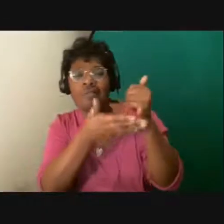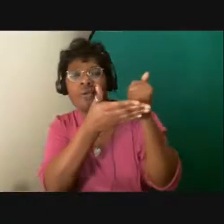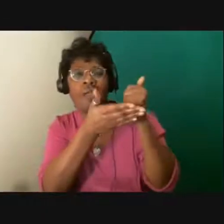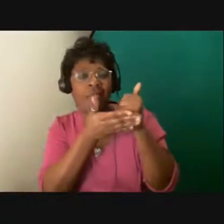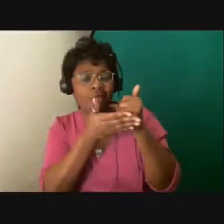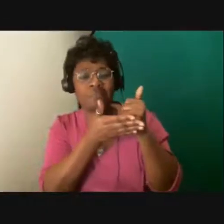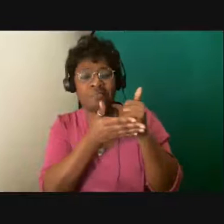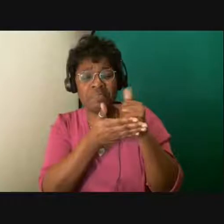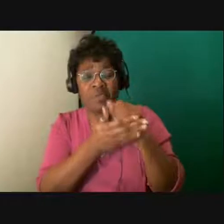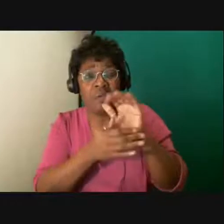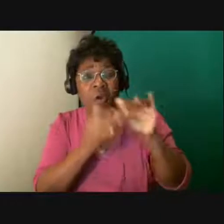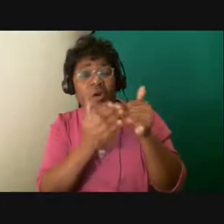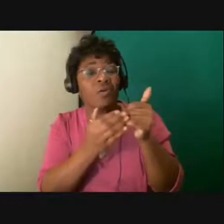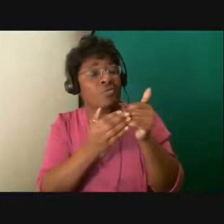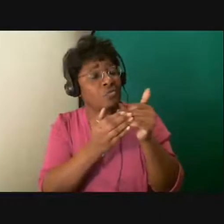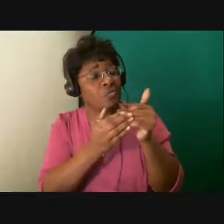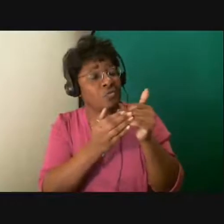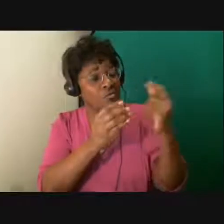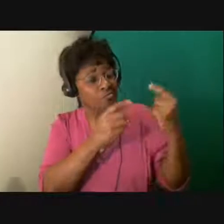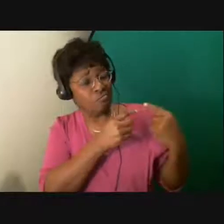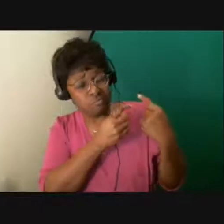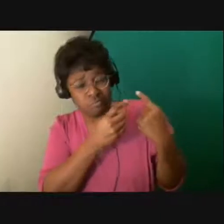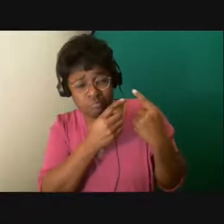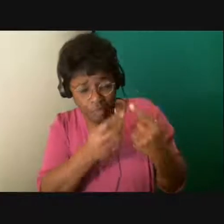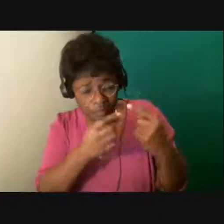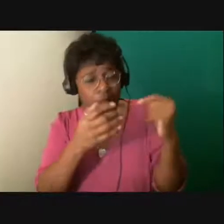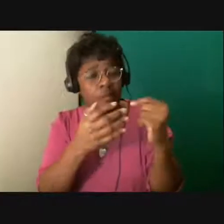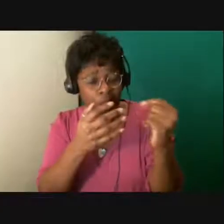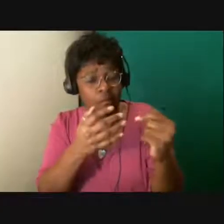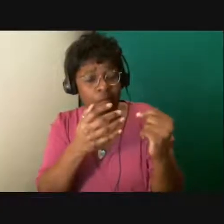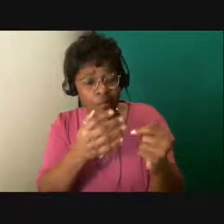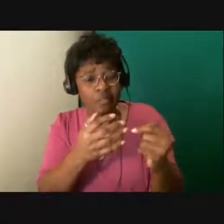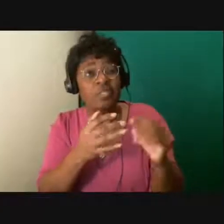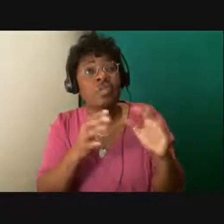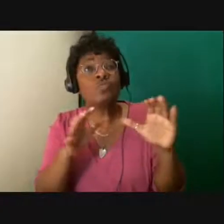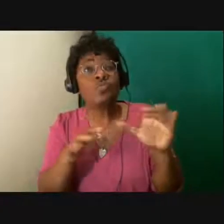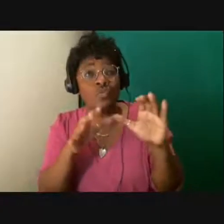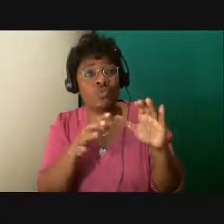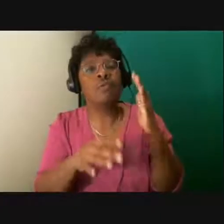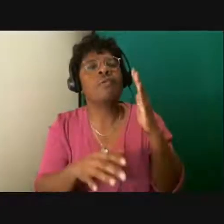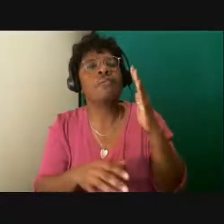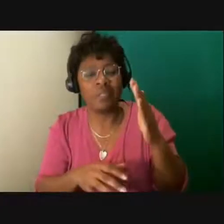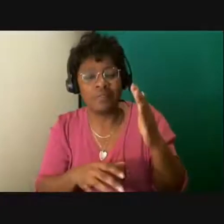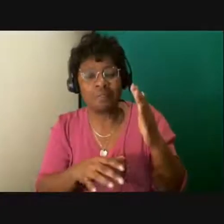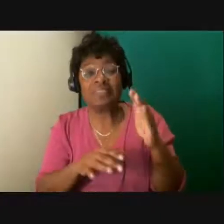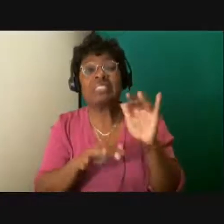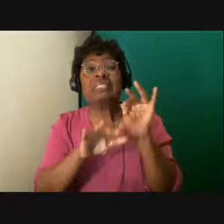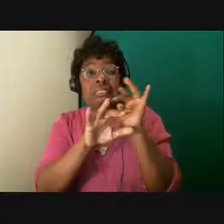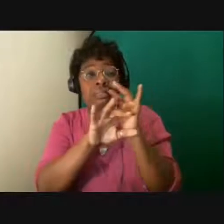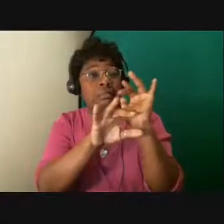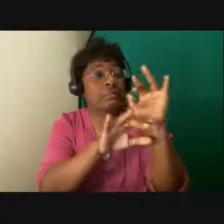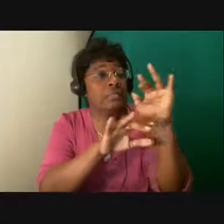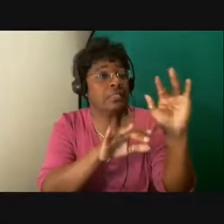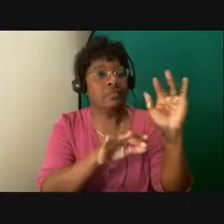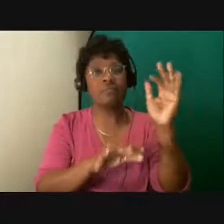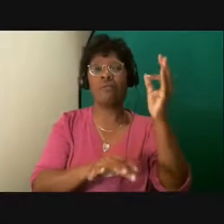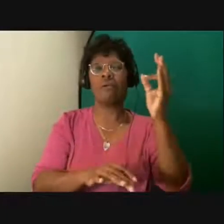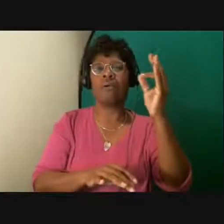God, all the help that you're going to do for us, Father God. And Father God, we ask you that you touch the speaker of the house right now, Father